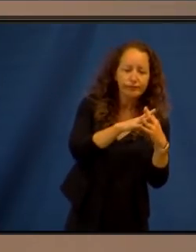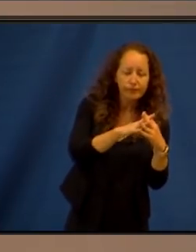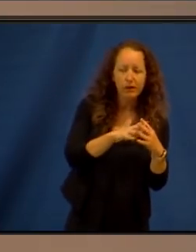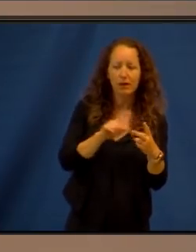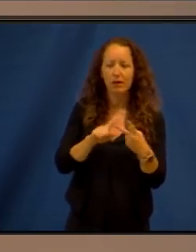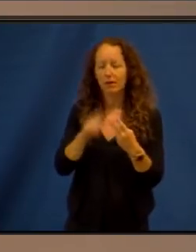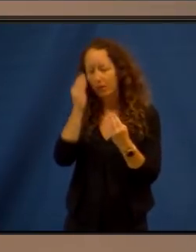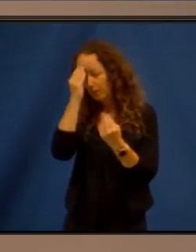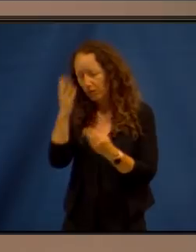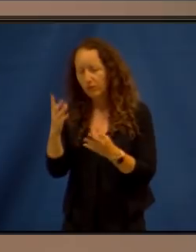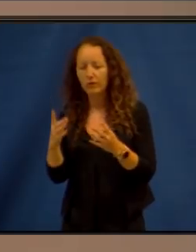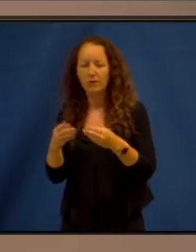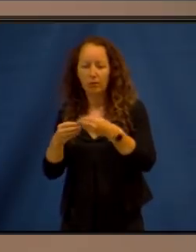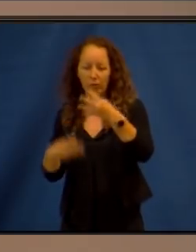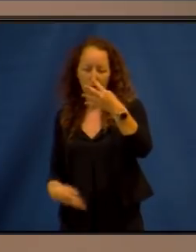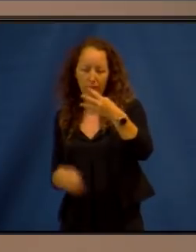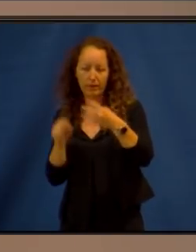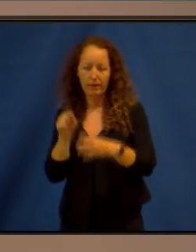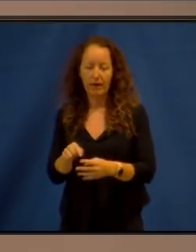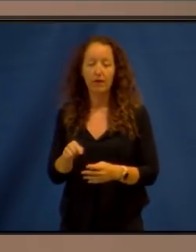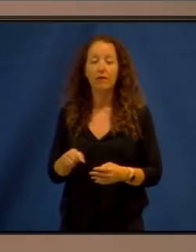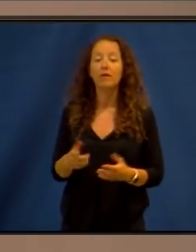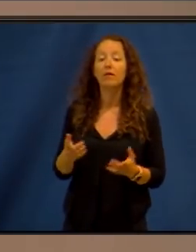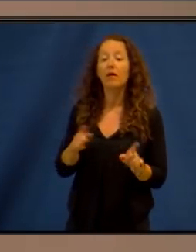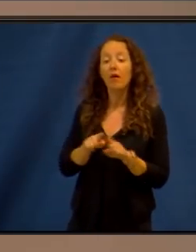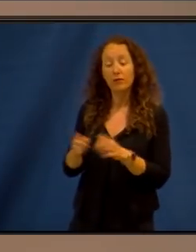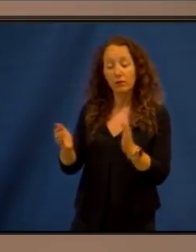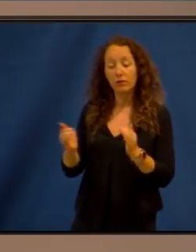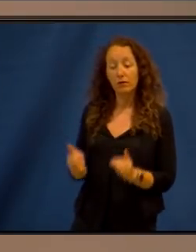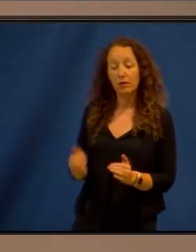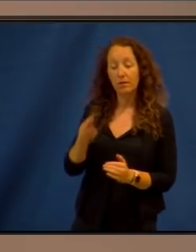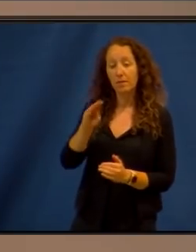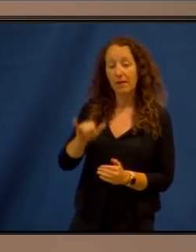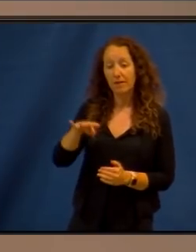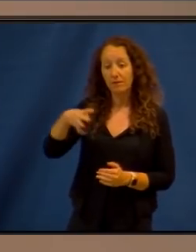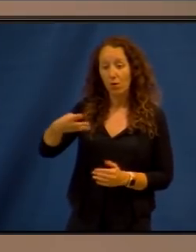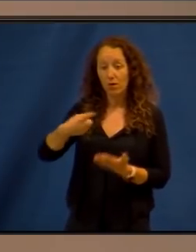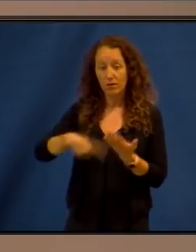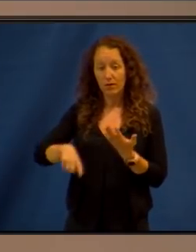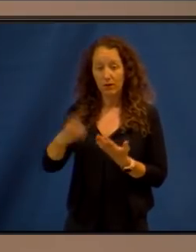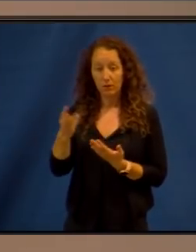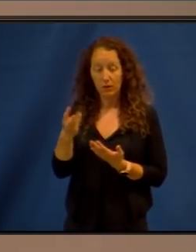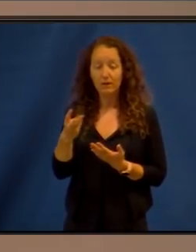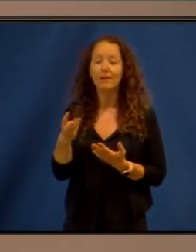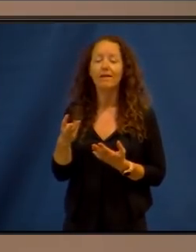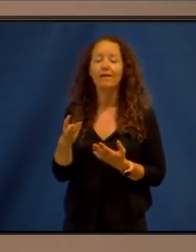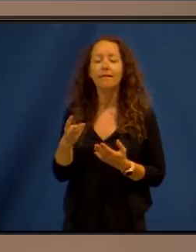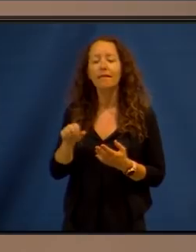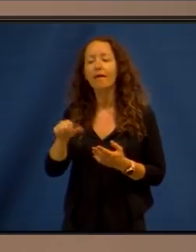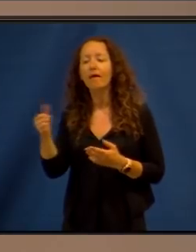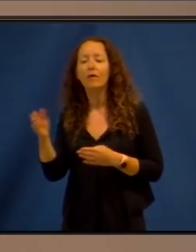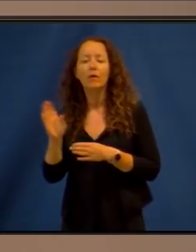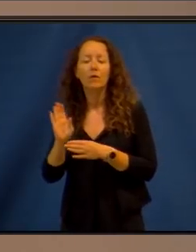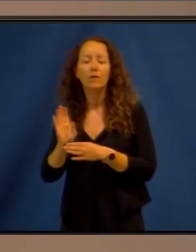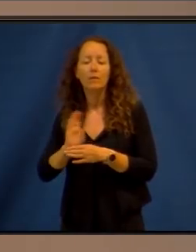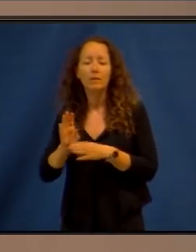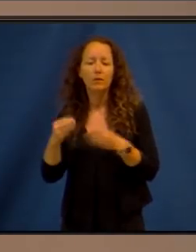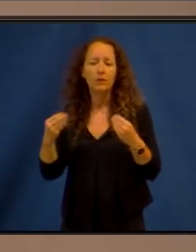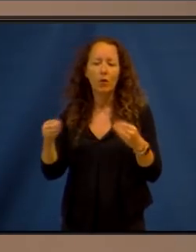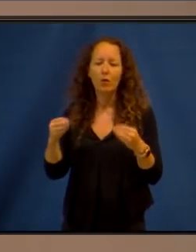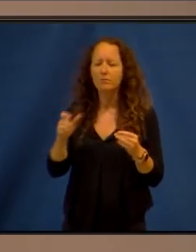the 4th, non-essential retail stores can begin voluntarily partial reopening with curbside